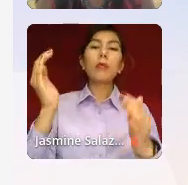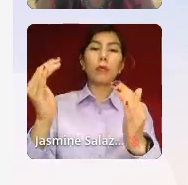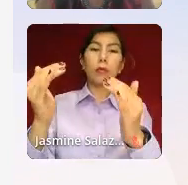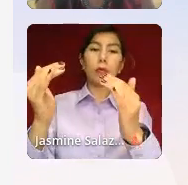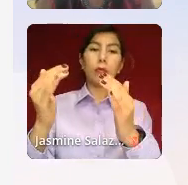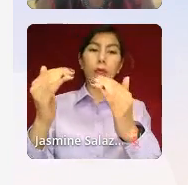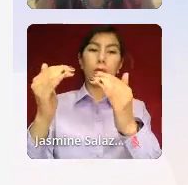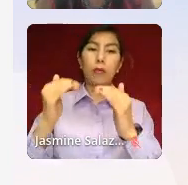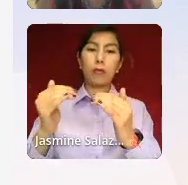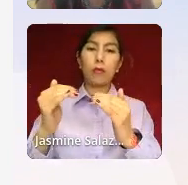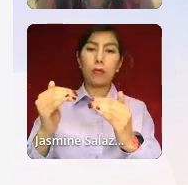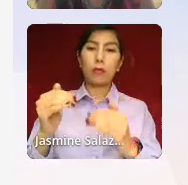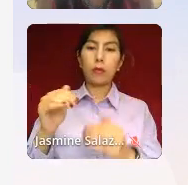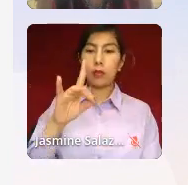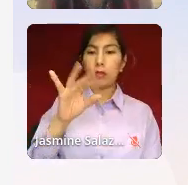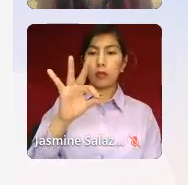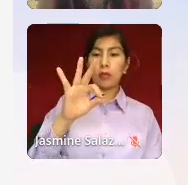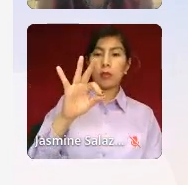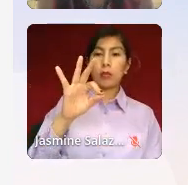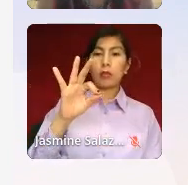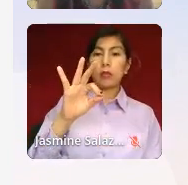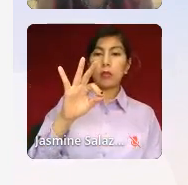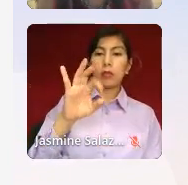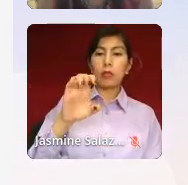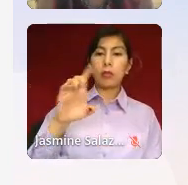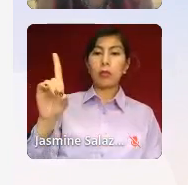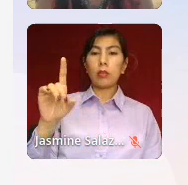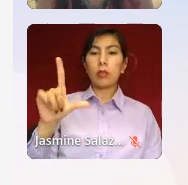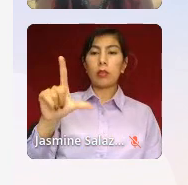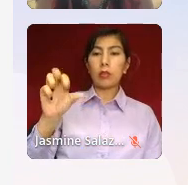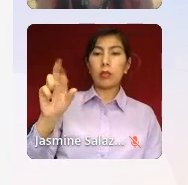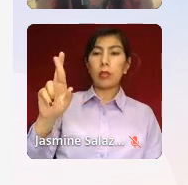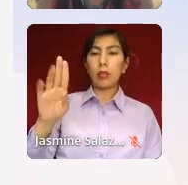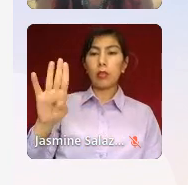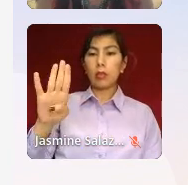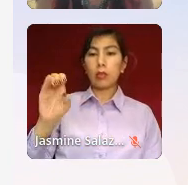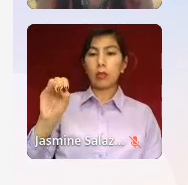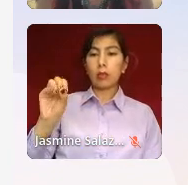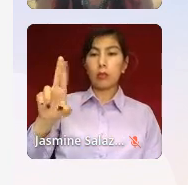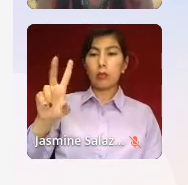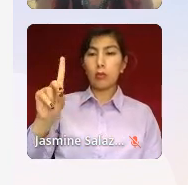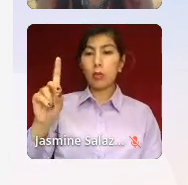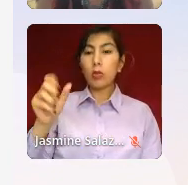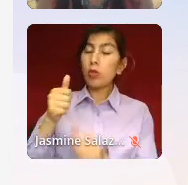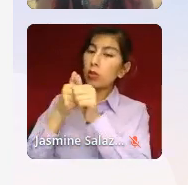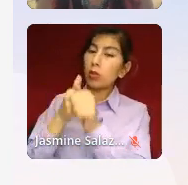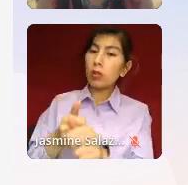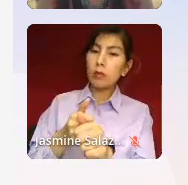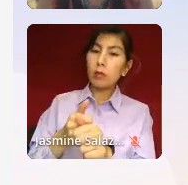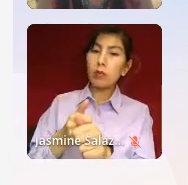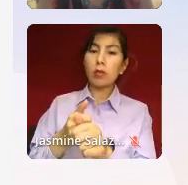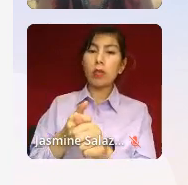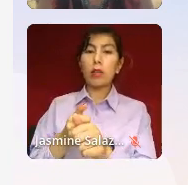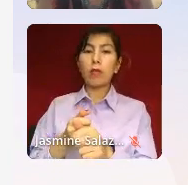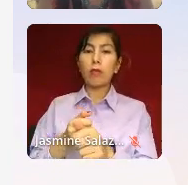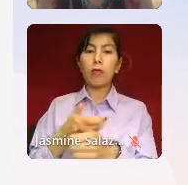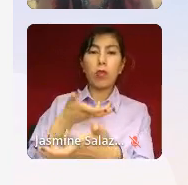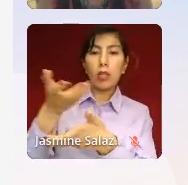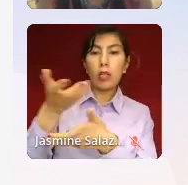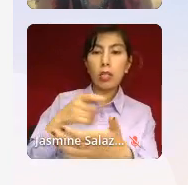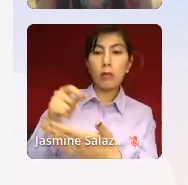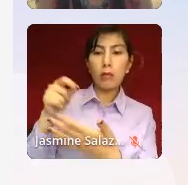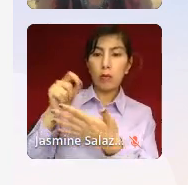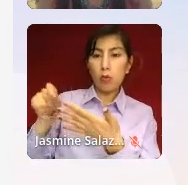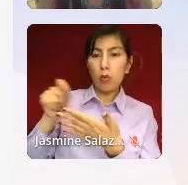event feed icon is the feed leaderboard. This is where you can keep track of engagement points that you have